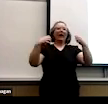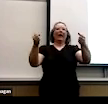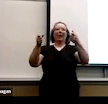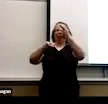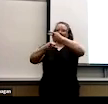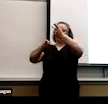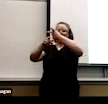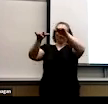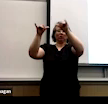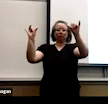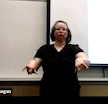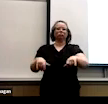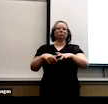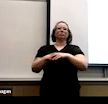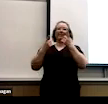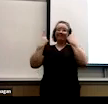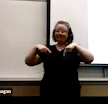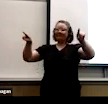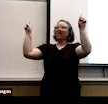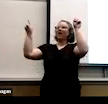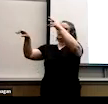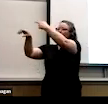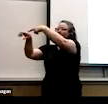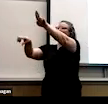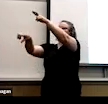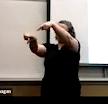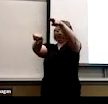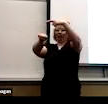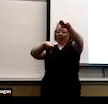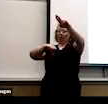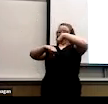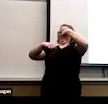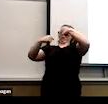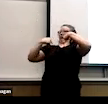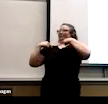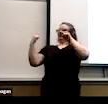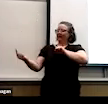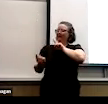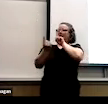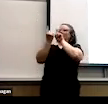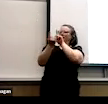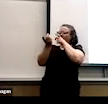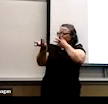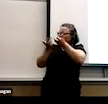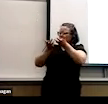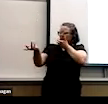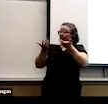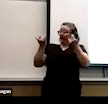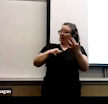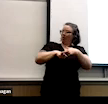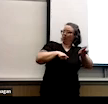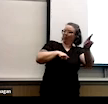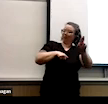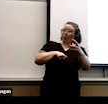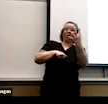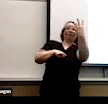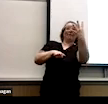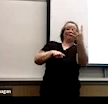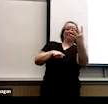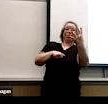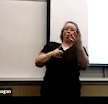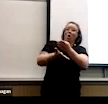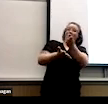gonna have to see these 4 other people and we're gonna have to set up the appointment. Like it just, I mean, your clinic is of course the one I'm trying to